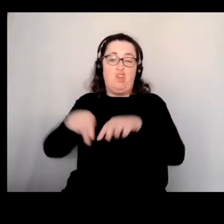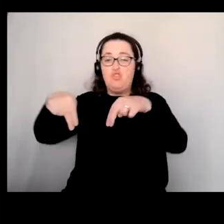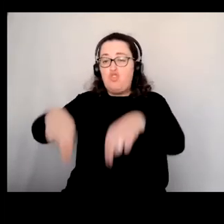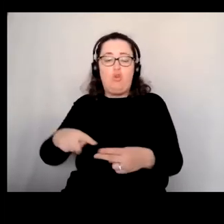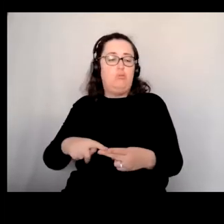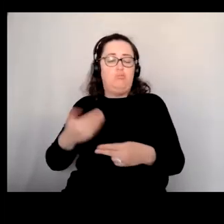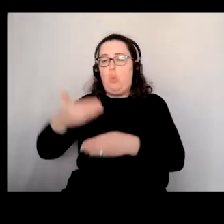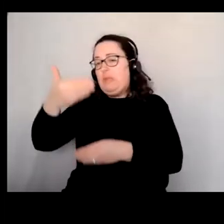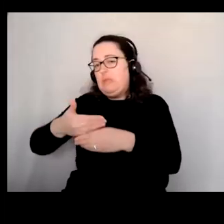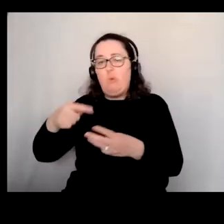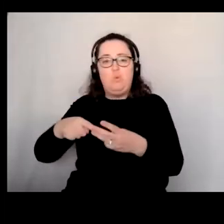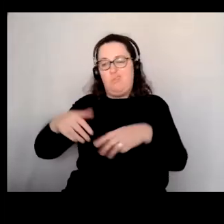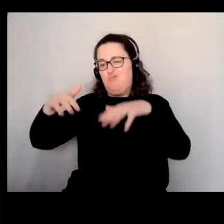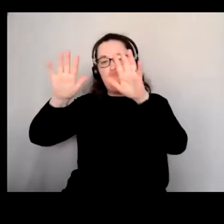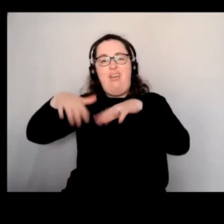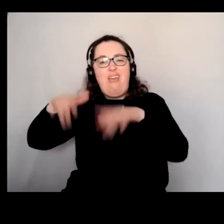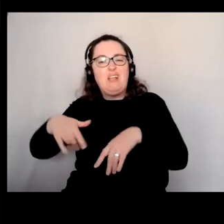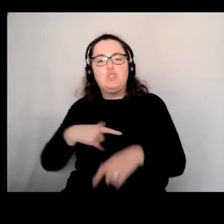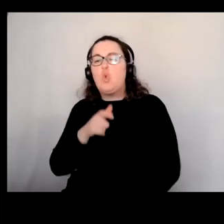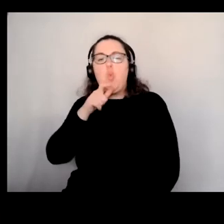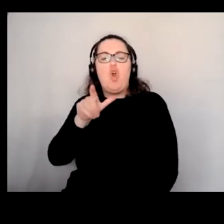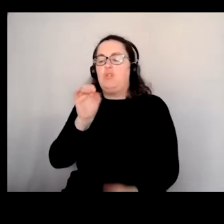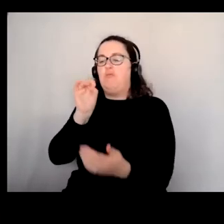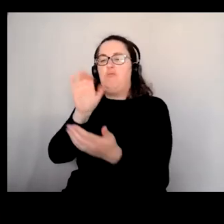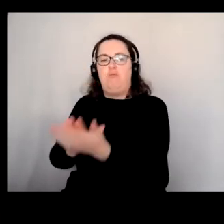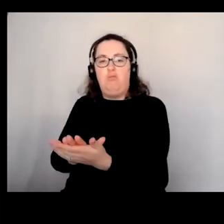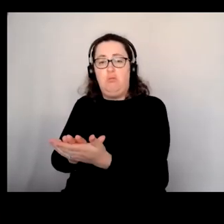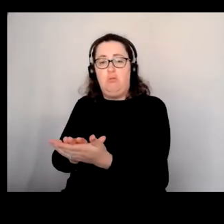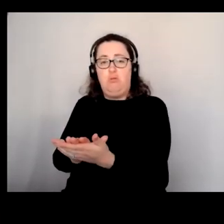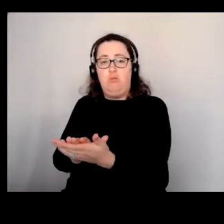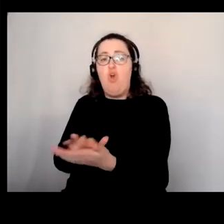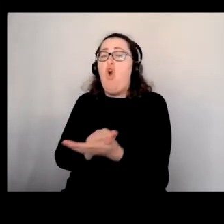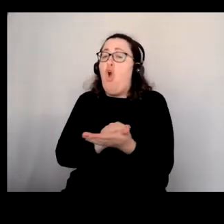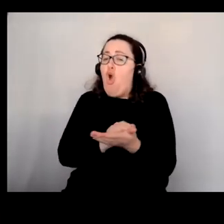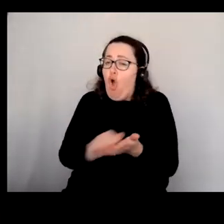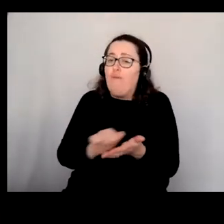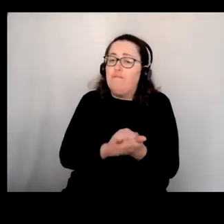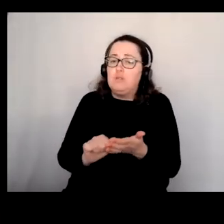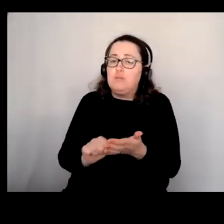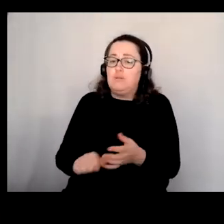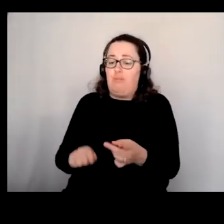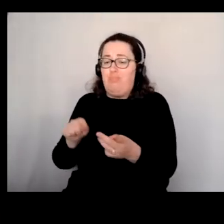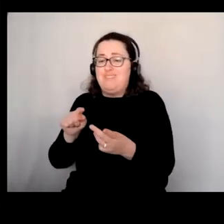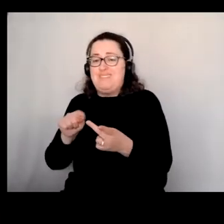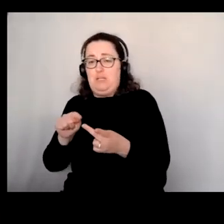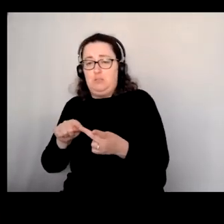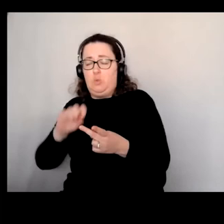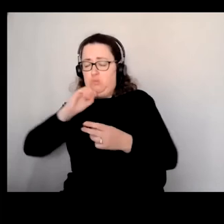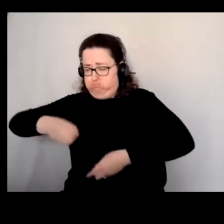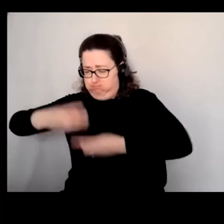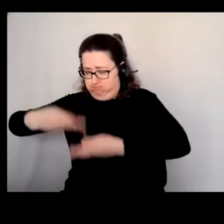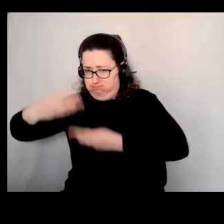like dogs or windows or rain. And then, more often than not, the other search term, you'd